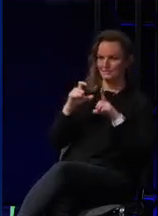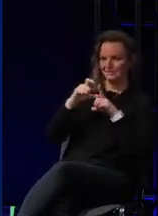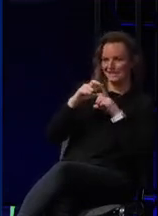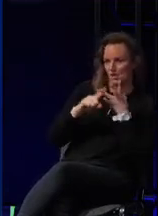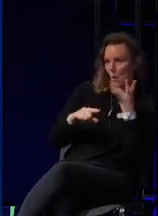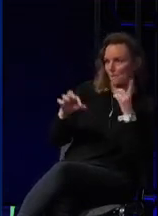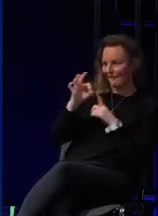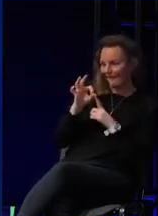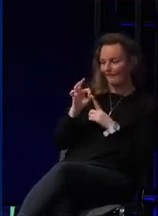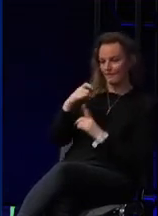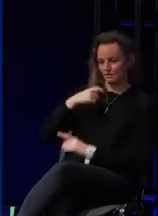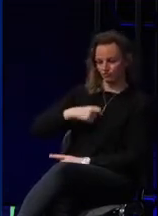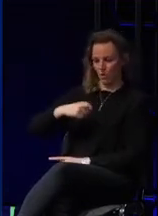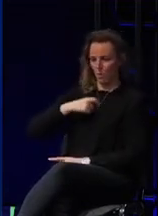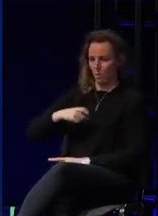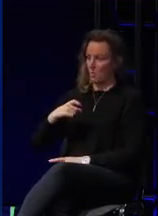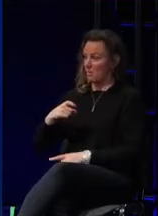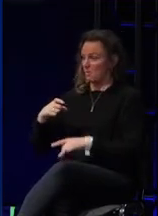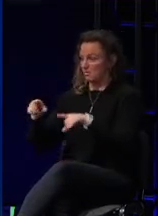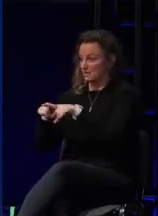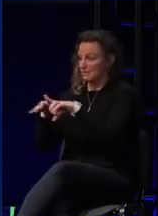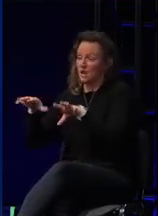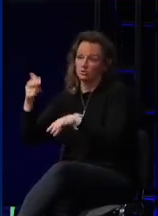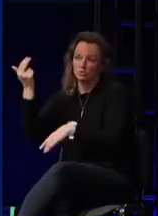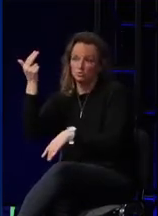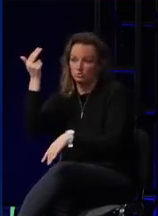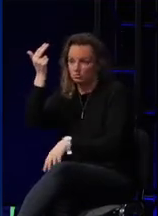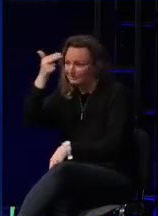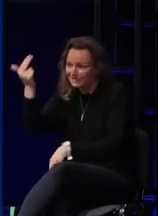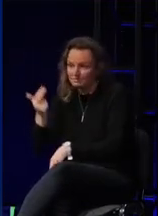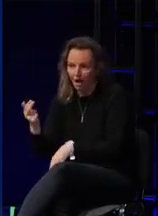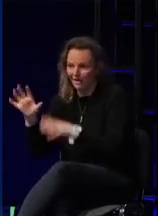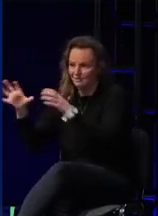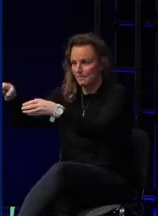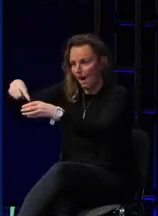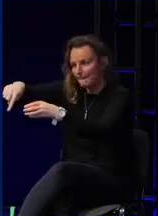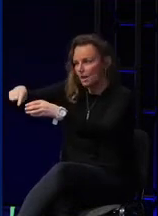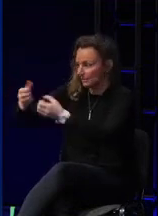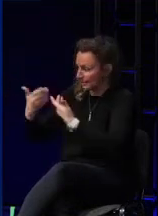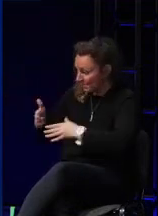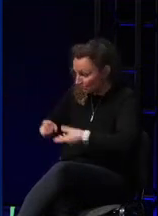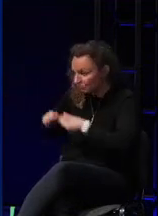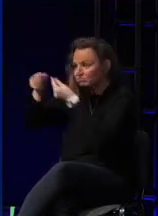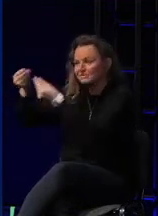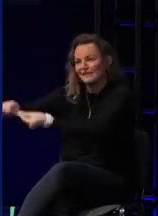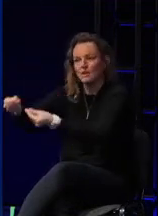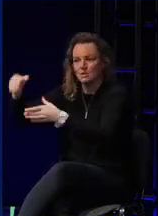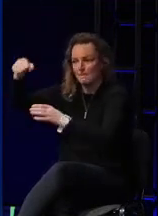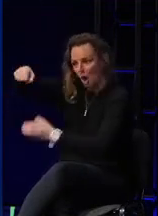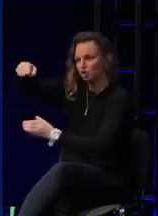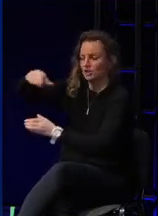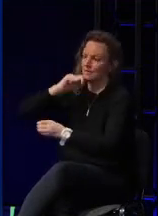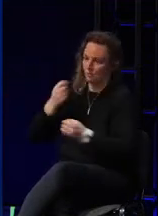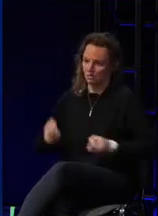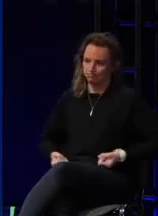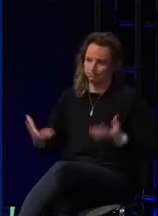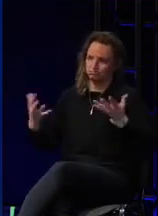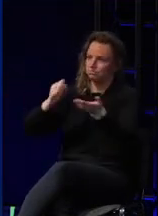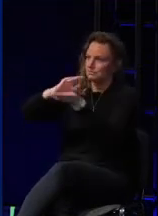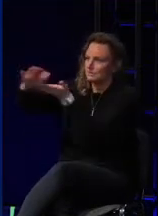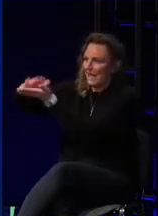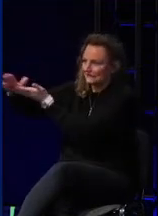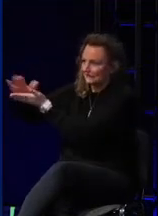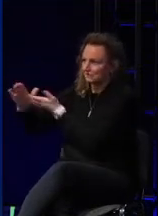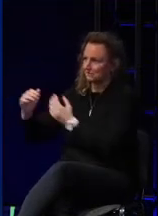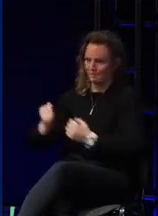get, you know, like production design, they get given a budget, and they spend their budget. Our budget goes to the line producer. Yeah.